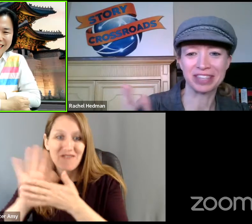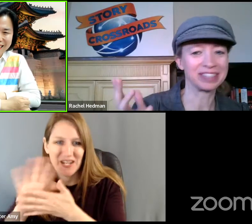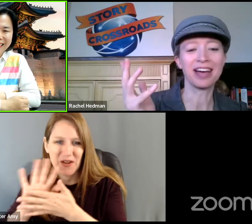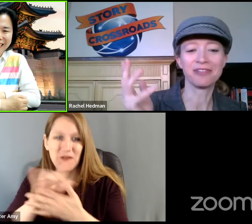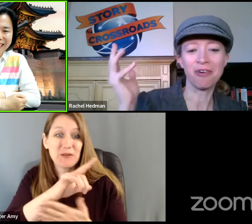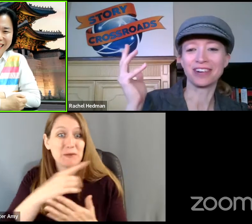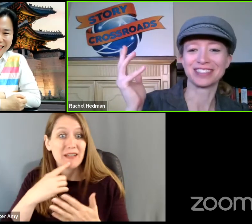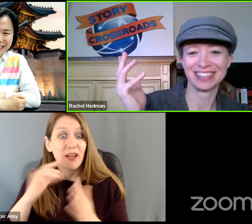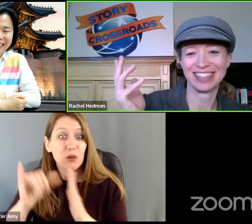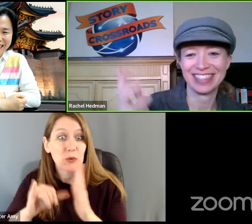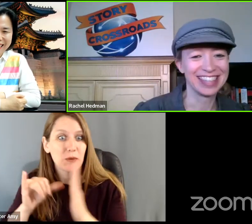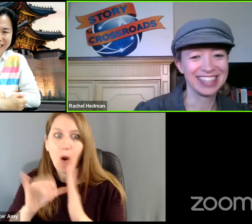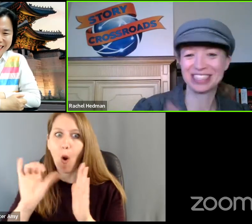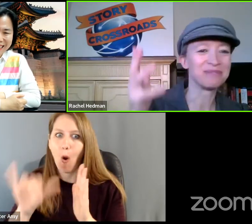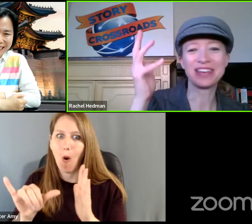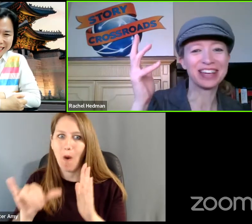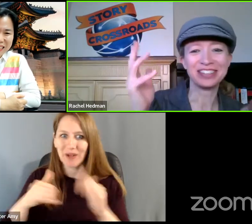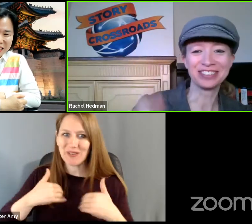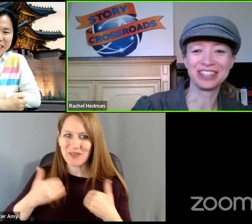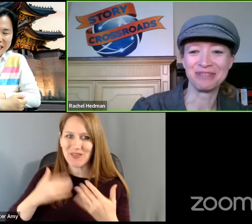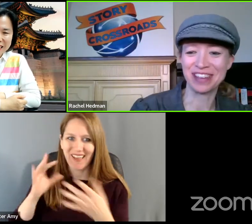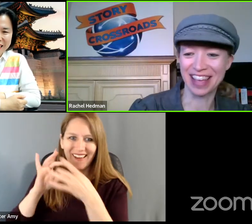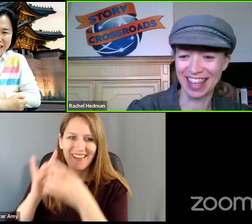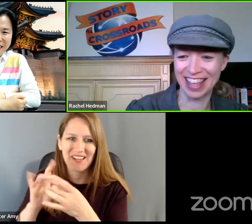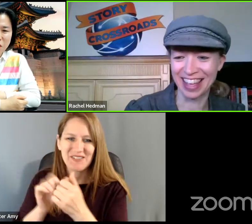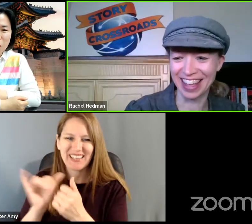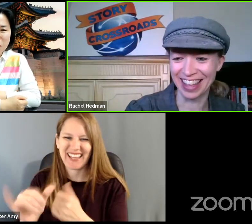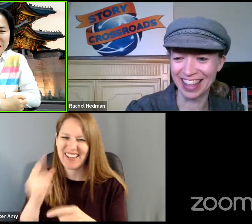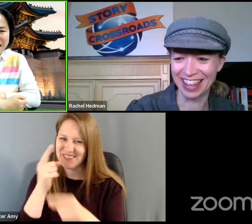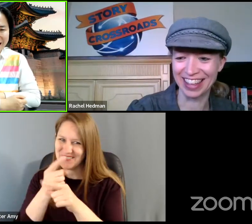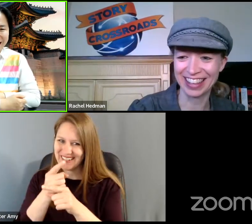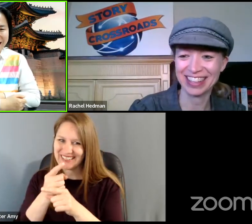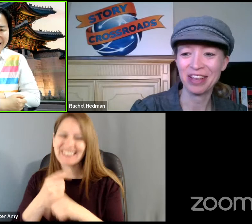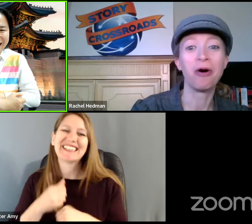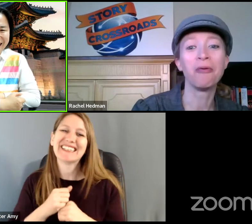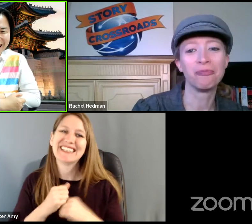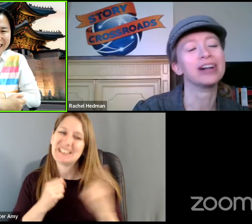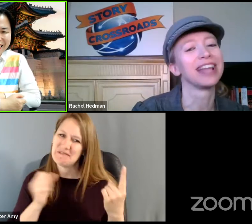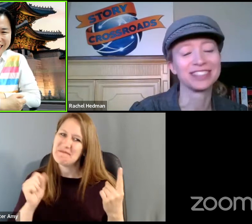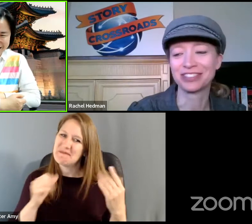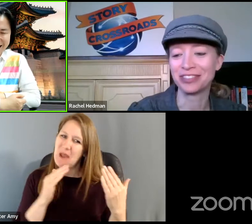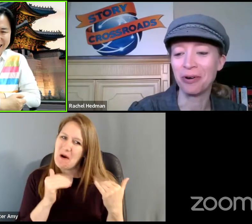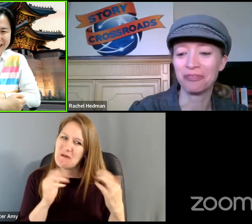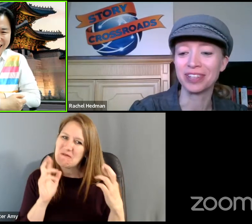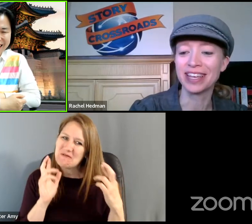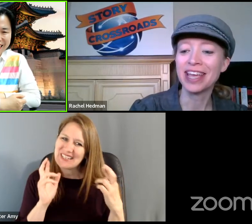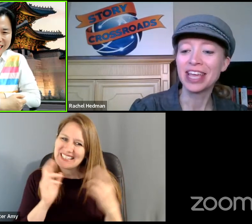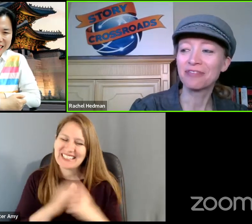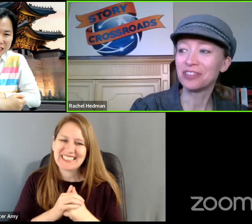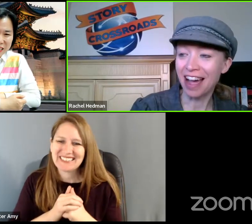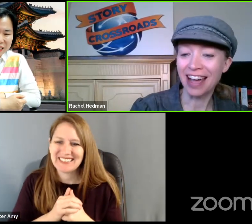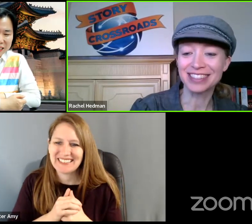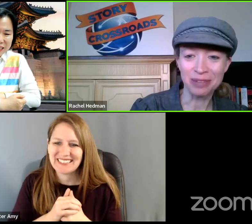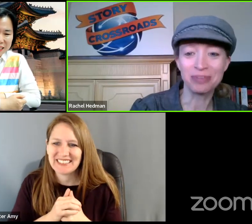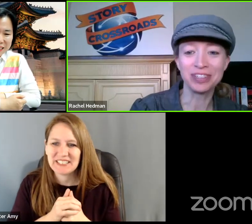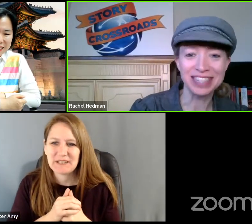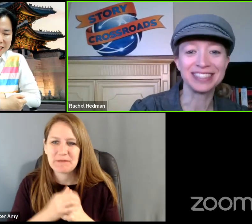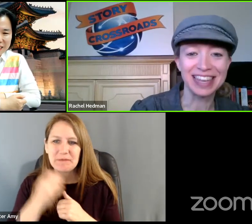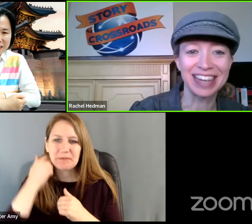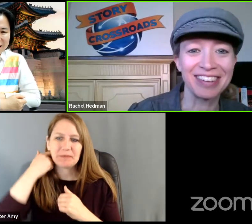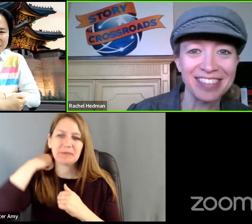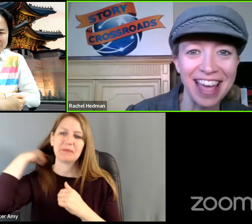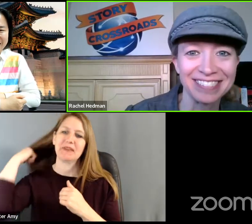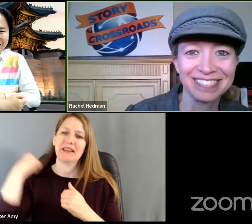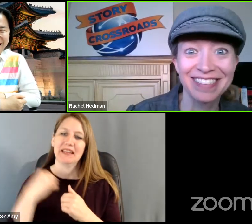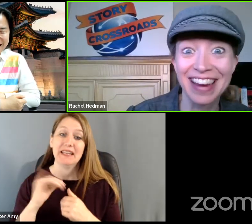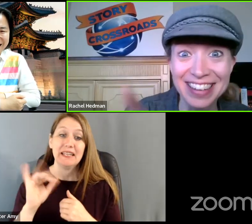YouTube is like, yeah, of course, it's gonna be on YouTube. Yeah. Yeah, for free. Well, that's true. Hopefully. If not, someone needs to